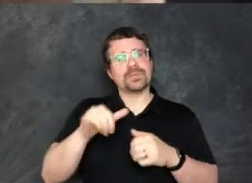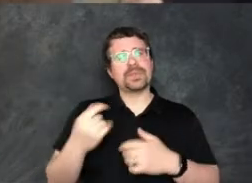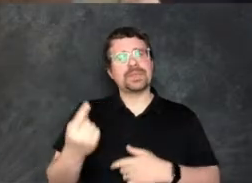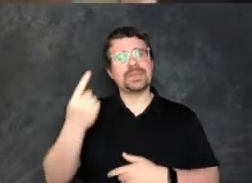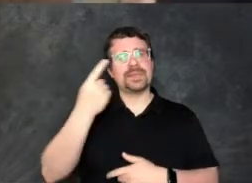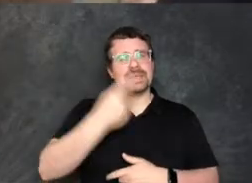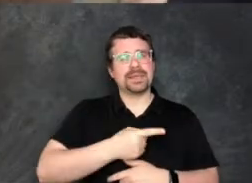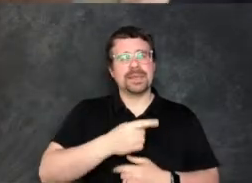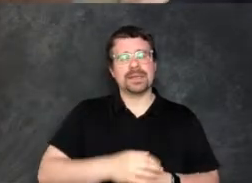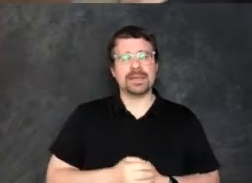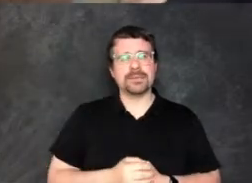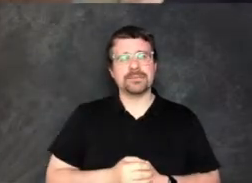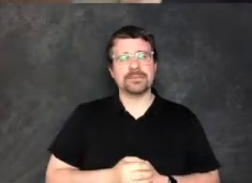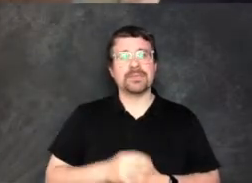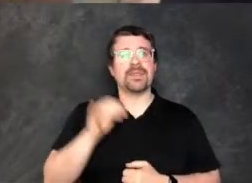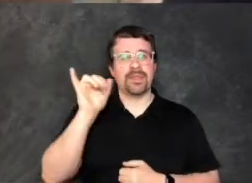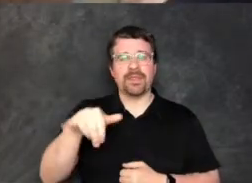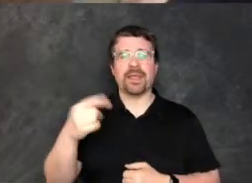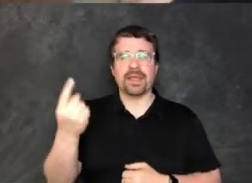Well, I remember